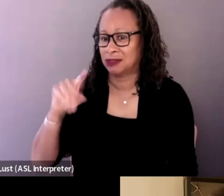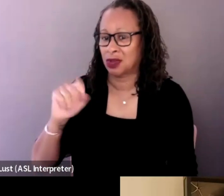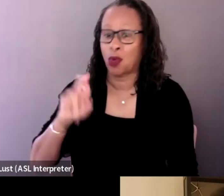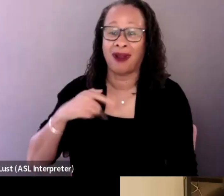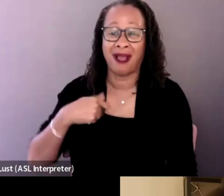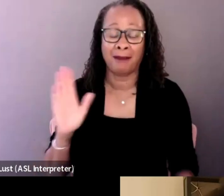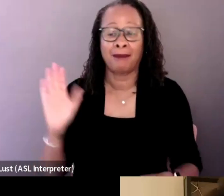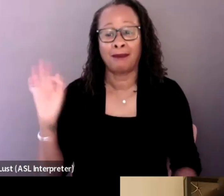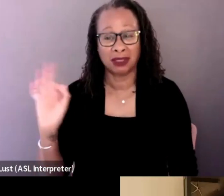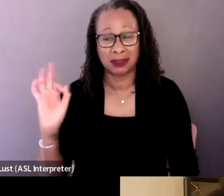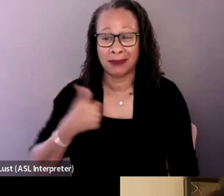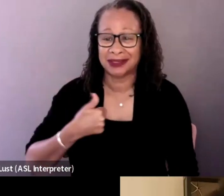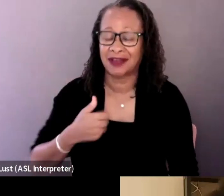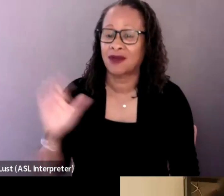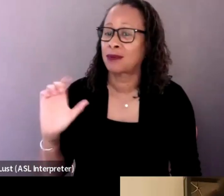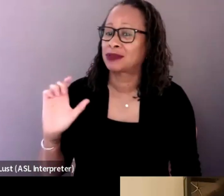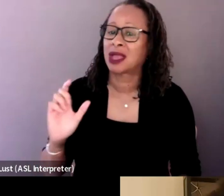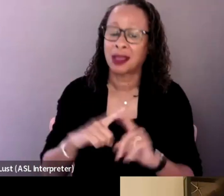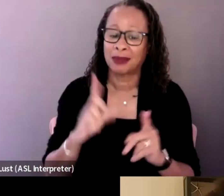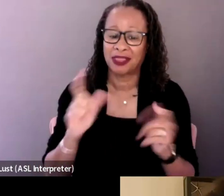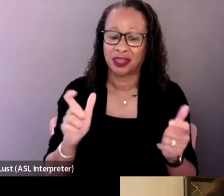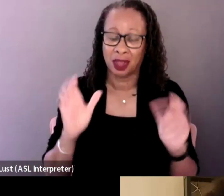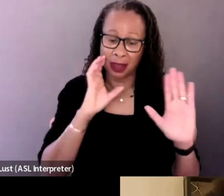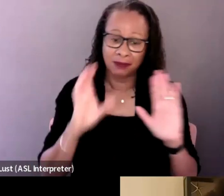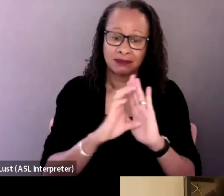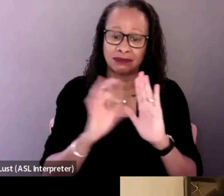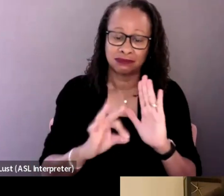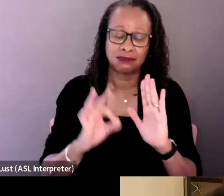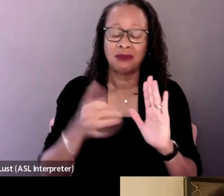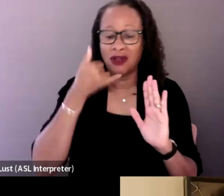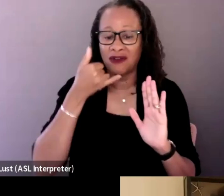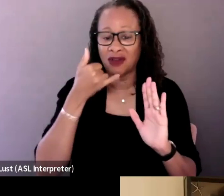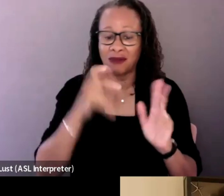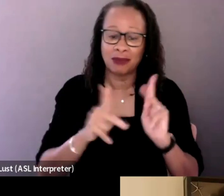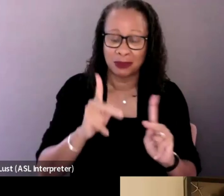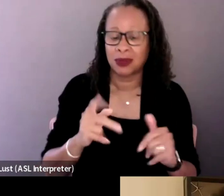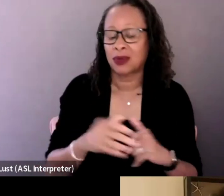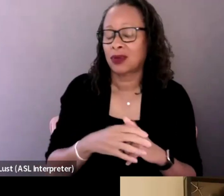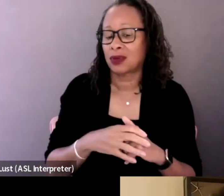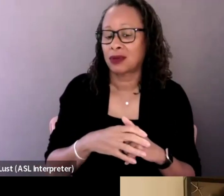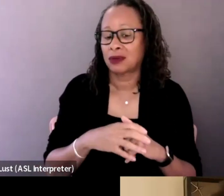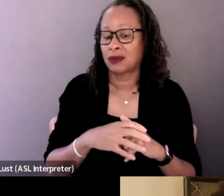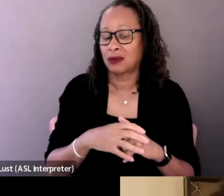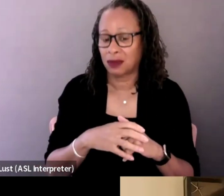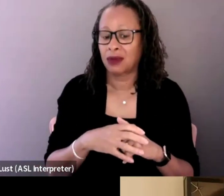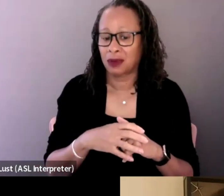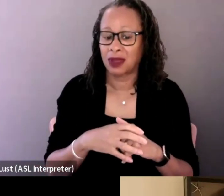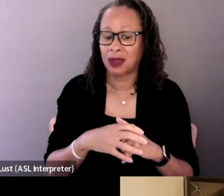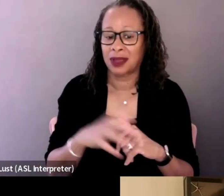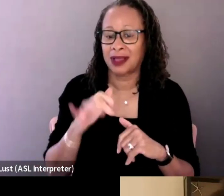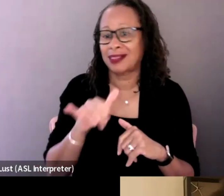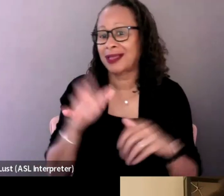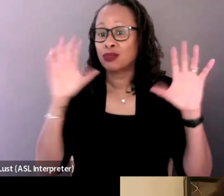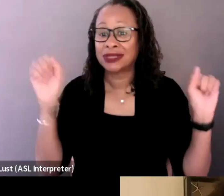in filming with me when they saw images of me or photos on my phone with people who are like presidents and